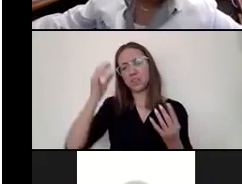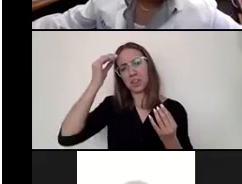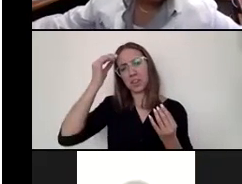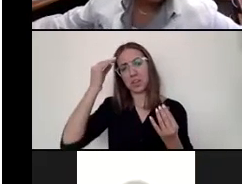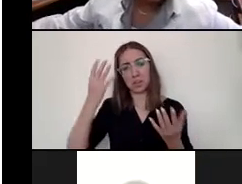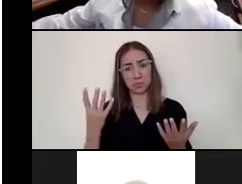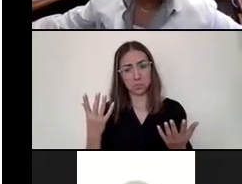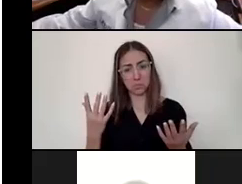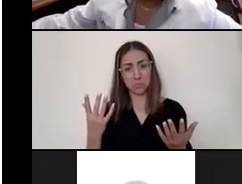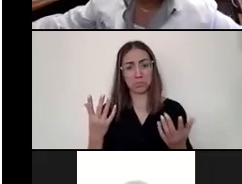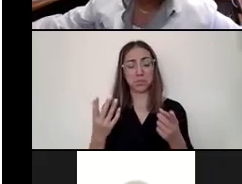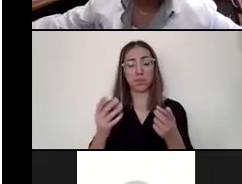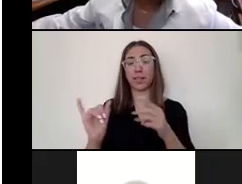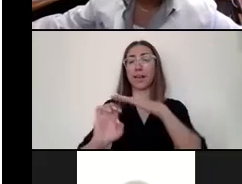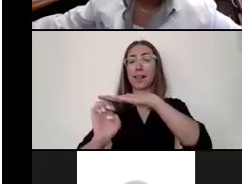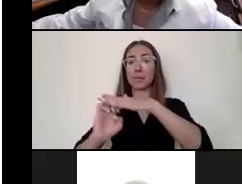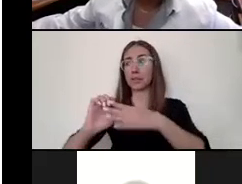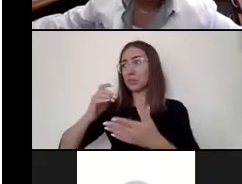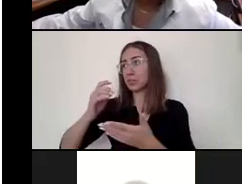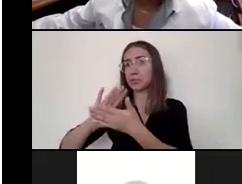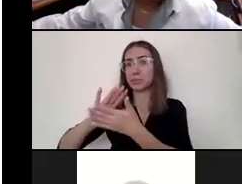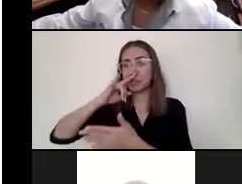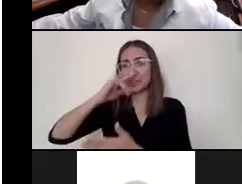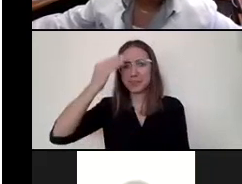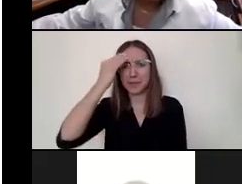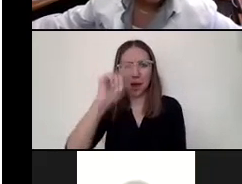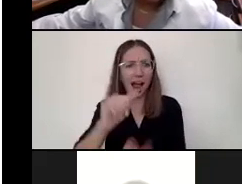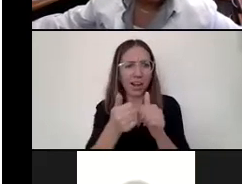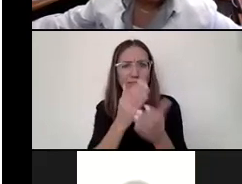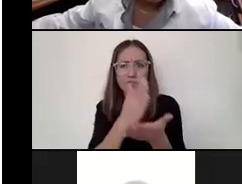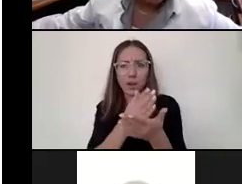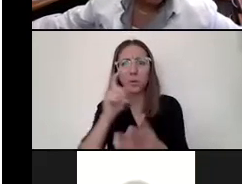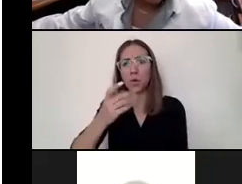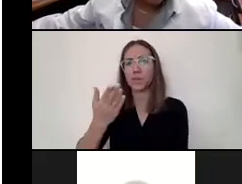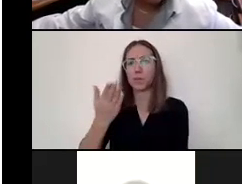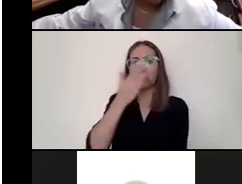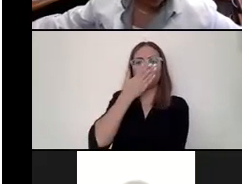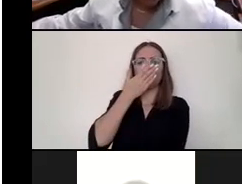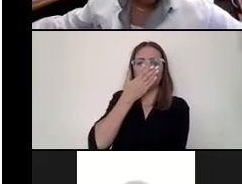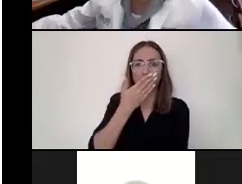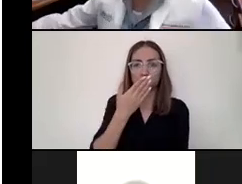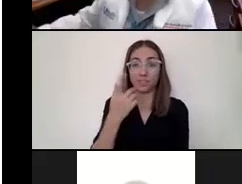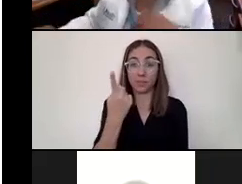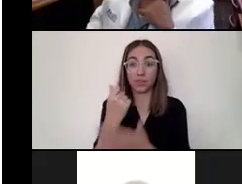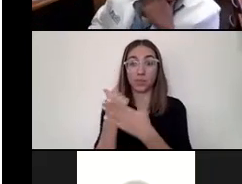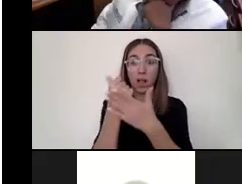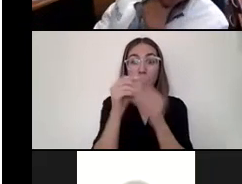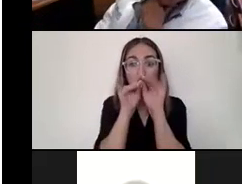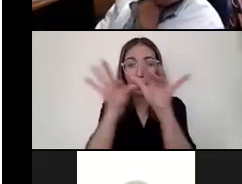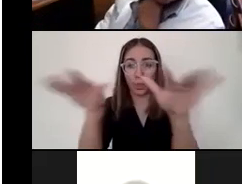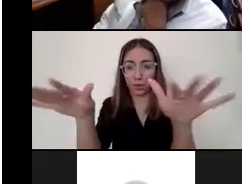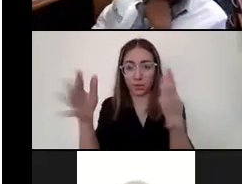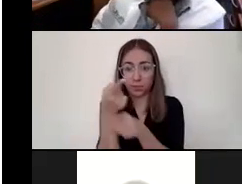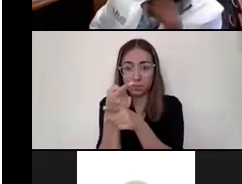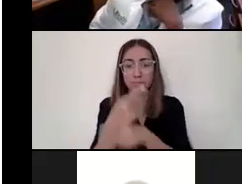any elementary school kid can tell you, how do you stop this? Well, you put something here to prevent you from spreading the virus. And that's